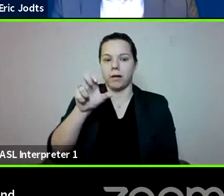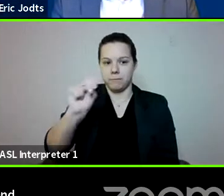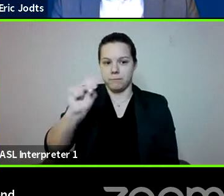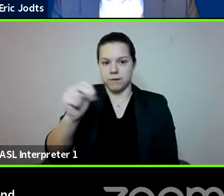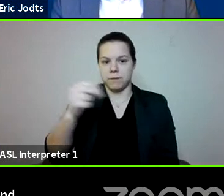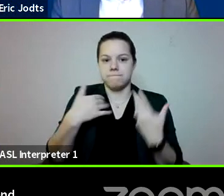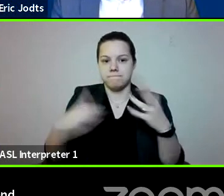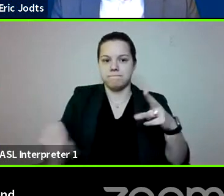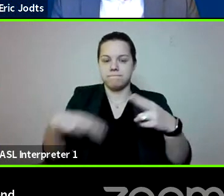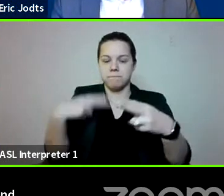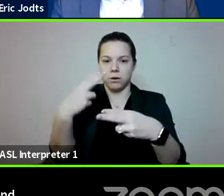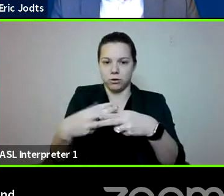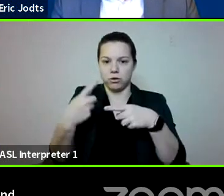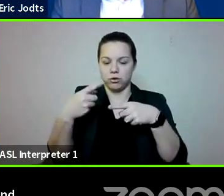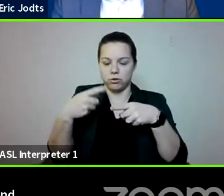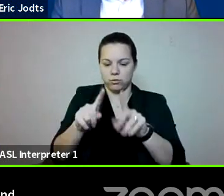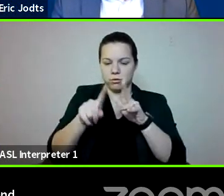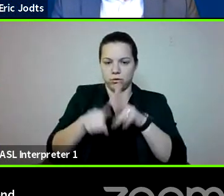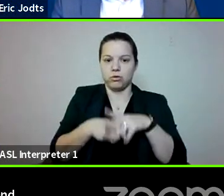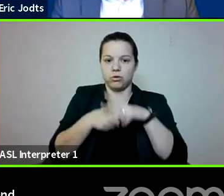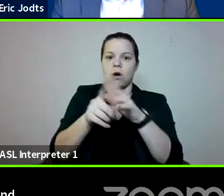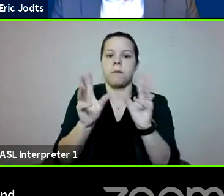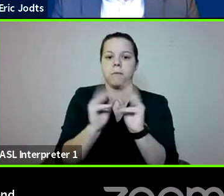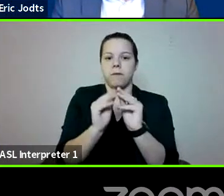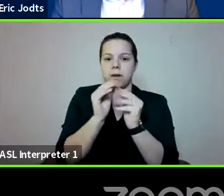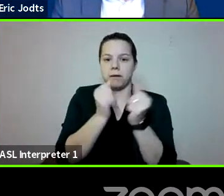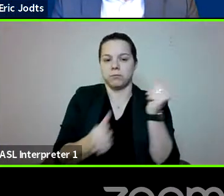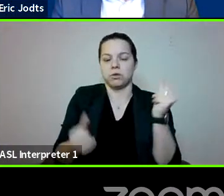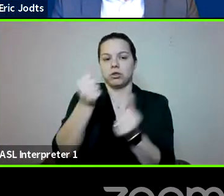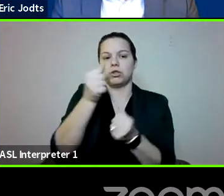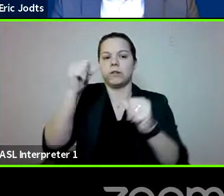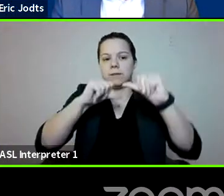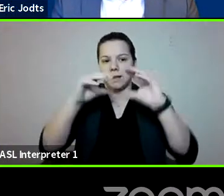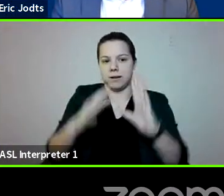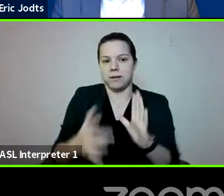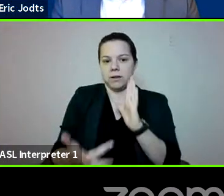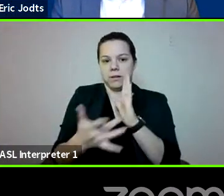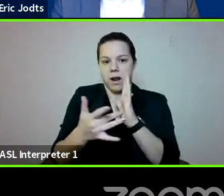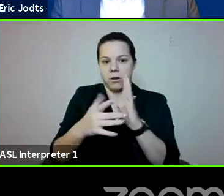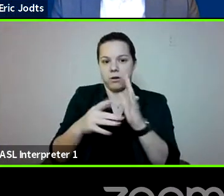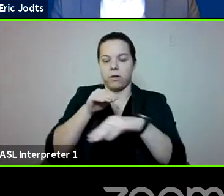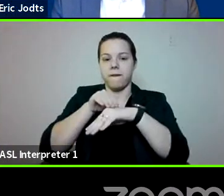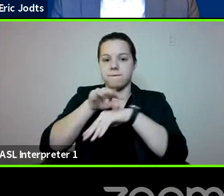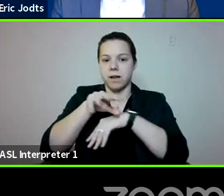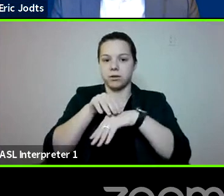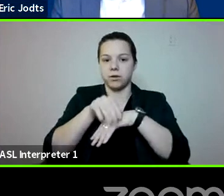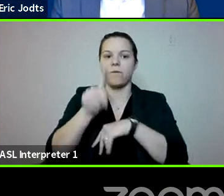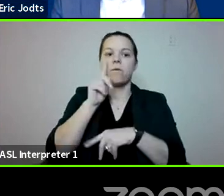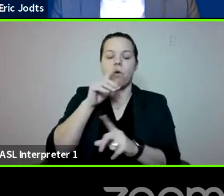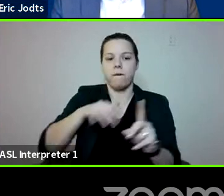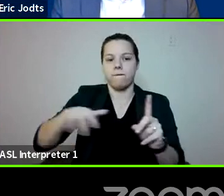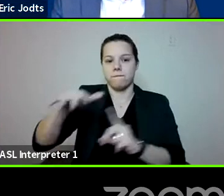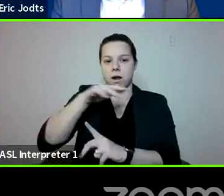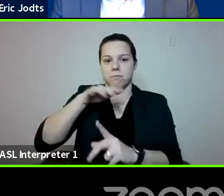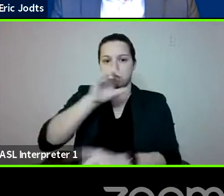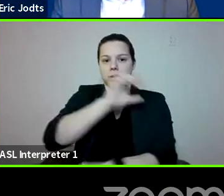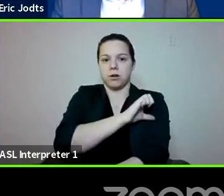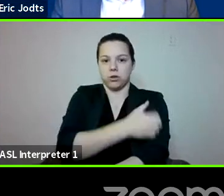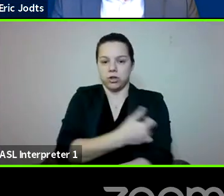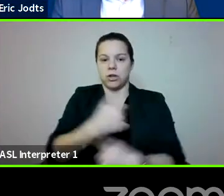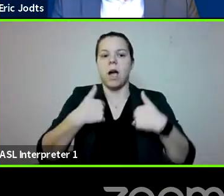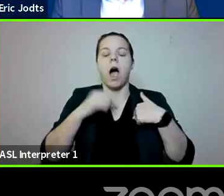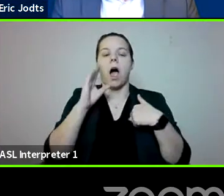noted at the outset of the briefings, I'm the FAA's Chief Scientific and Technical Advisor for Environment and Energy, and I'll